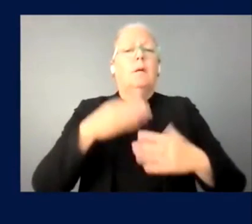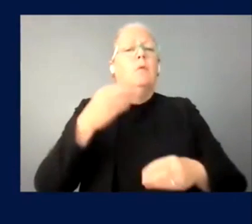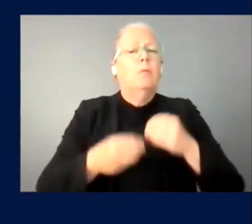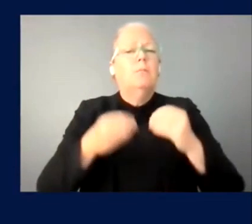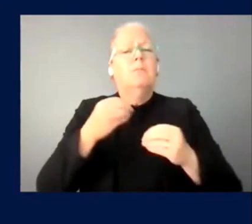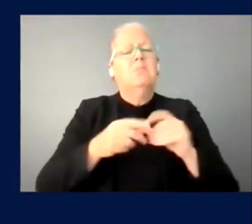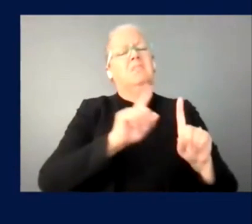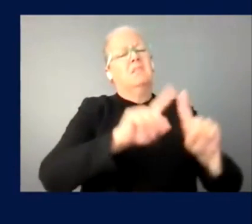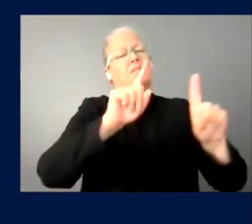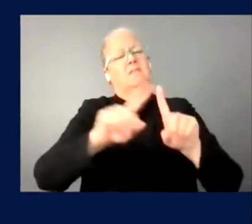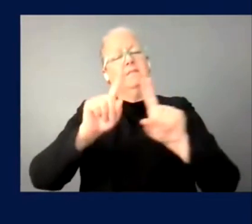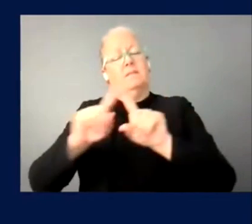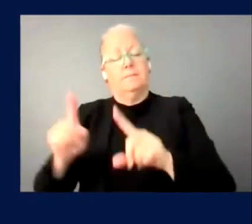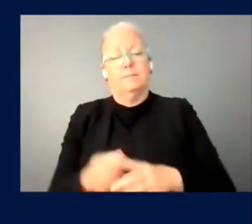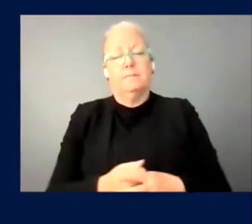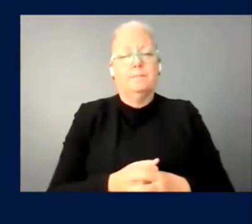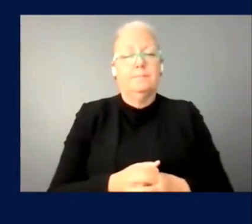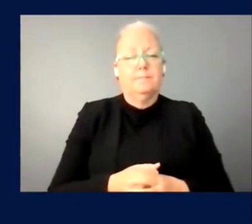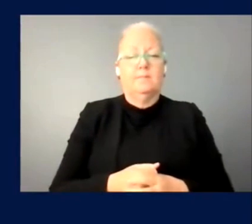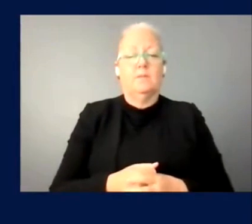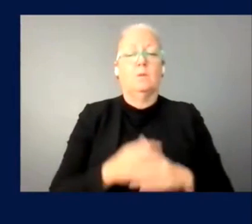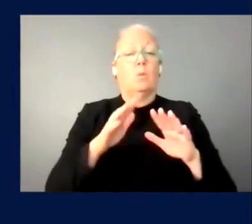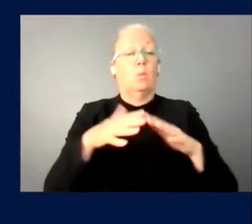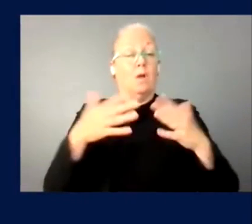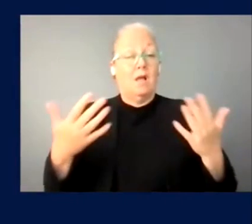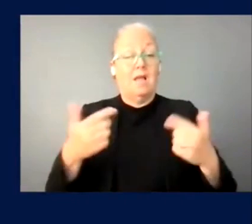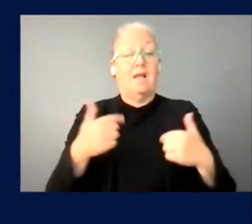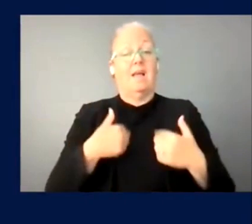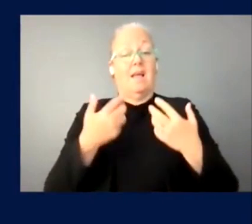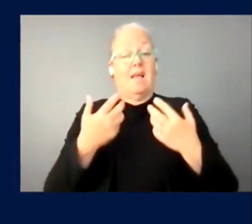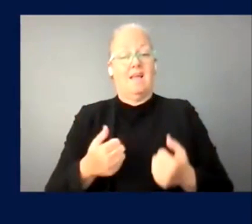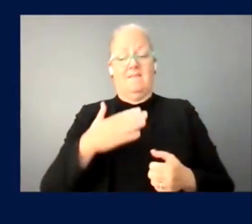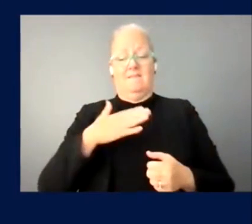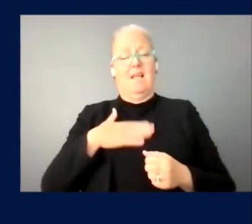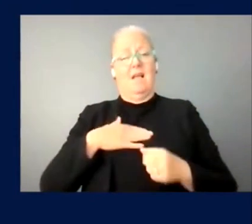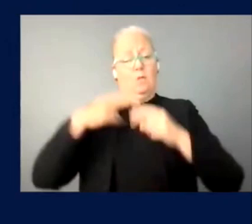And the reason we kind of carried out our research project was that